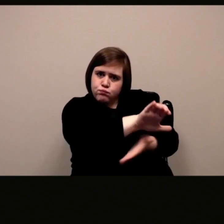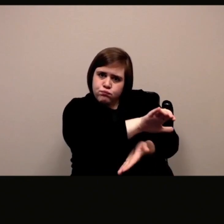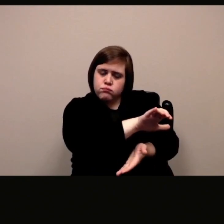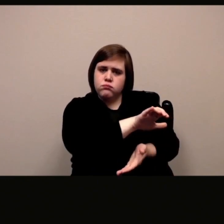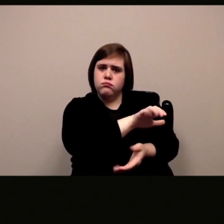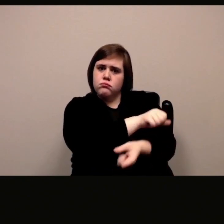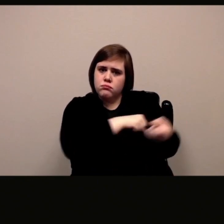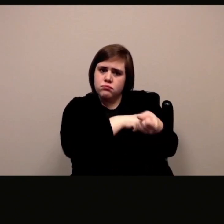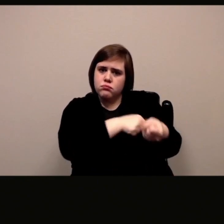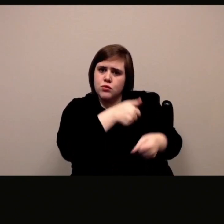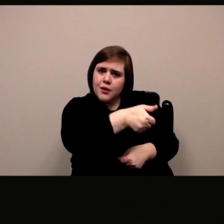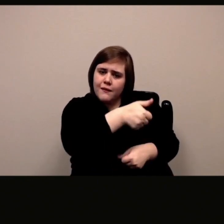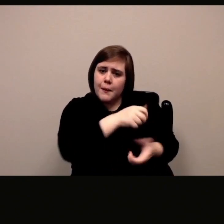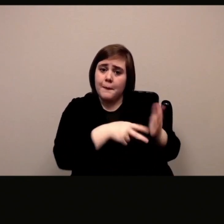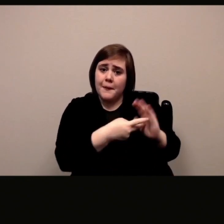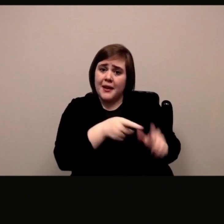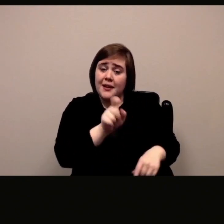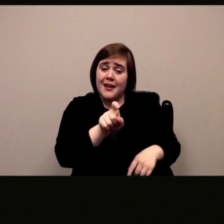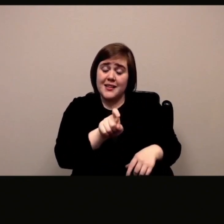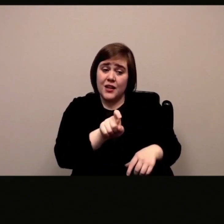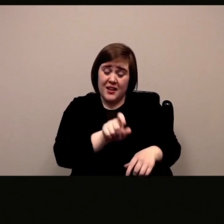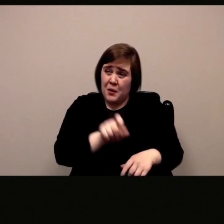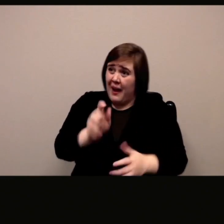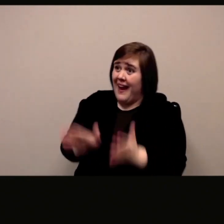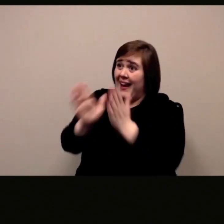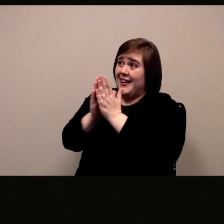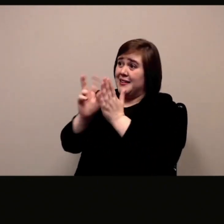that they're not necessarily going to get a yes right away.